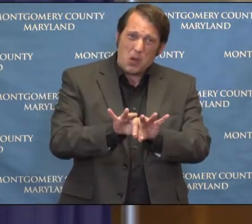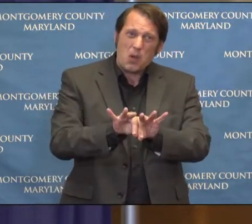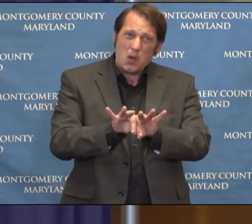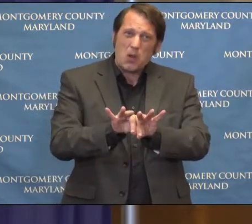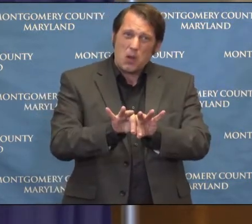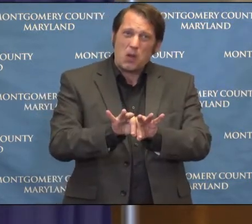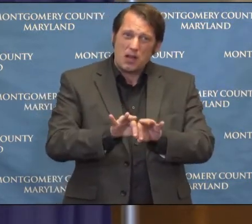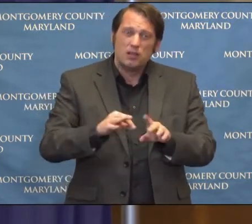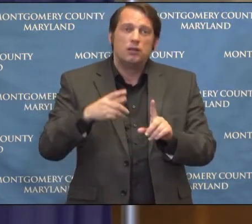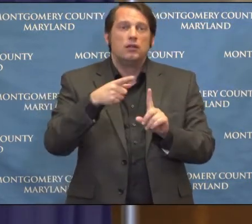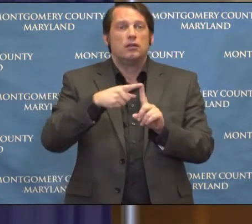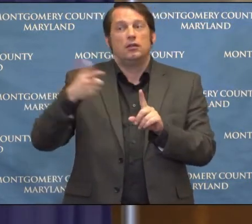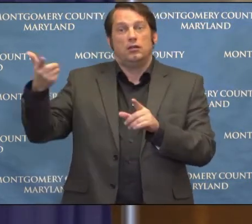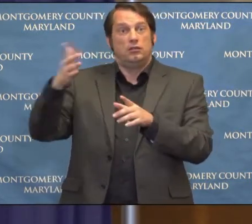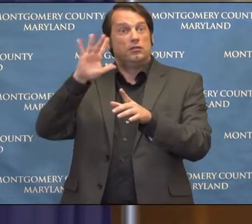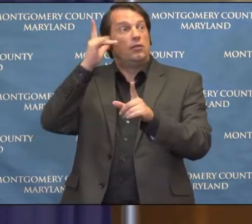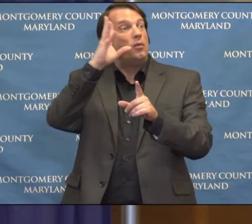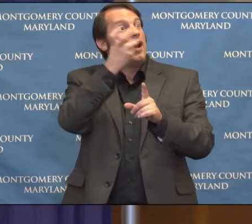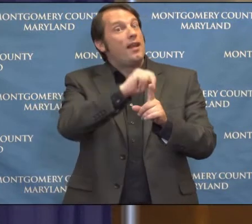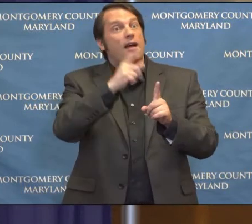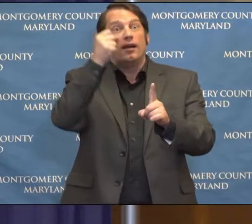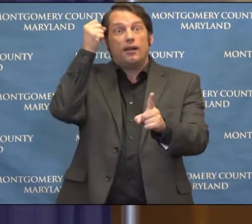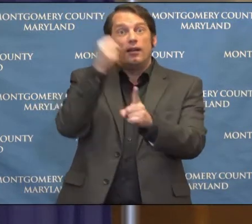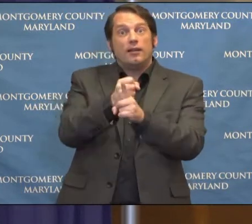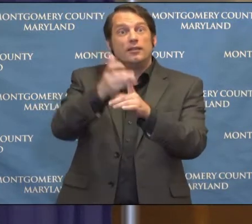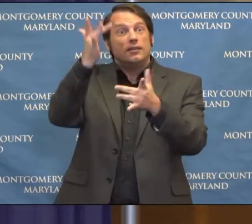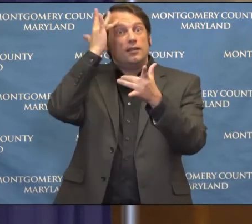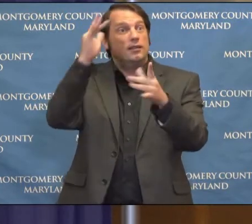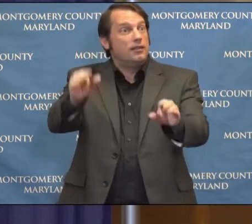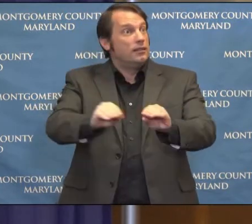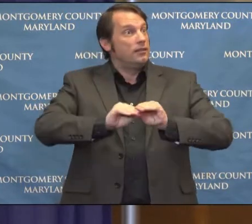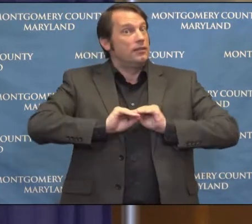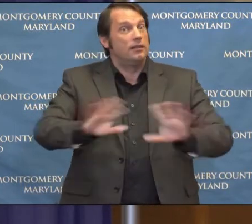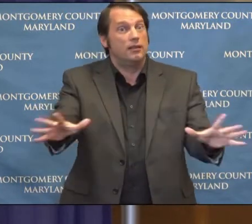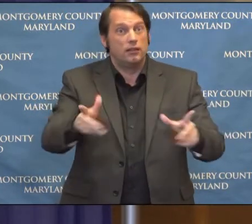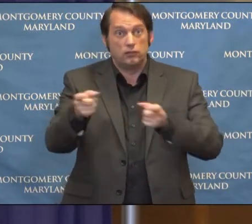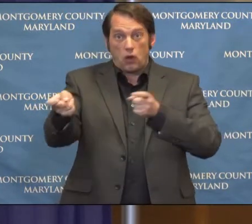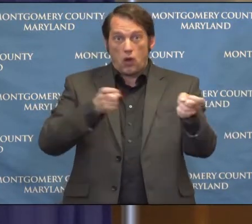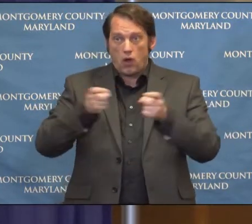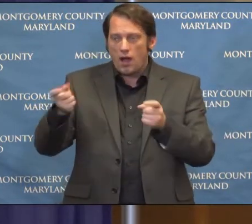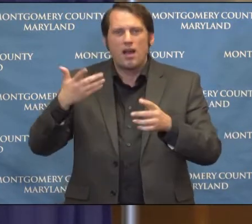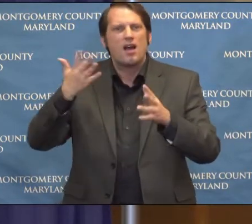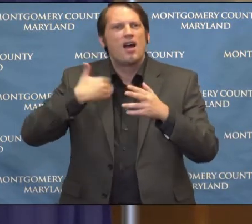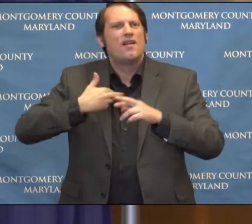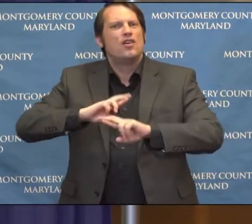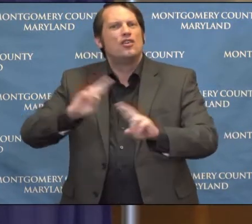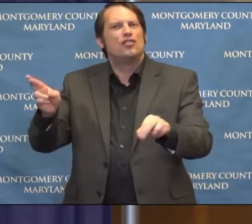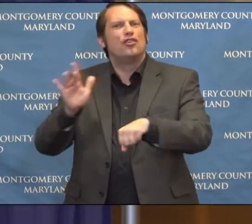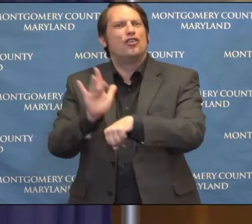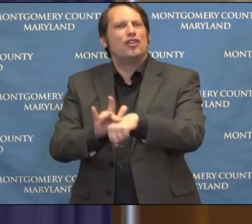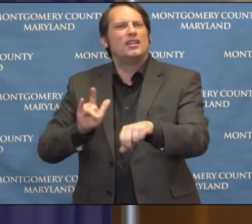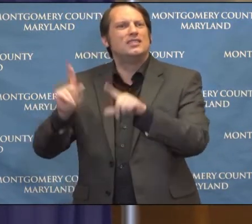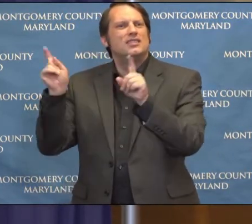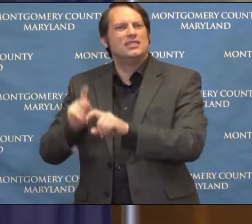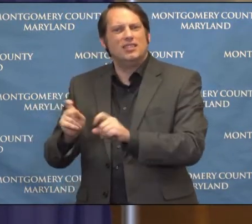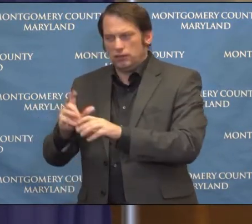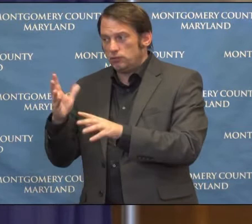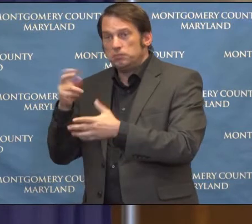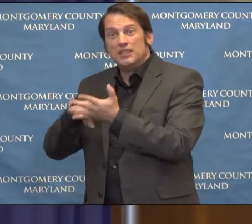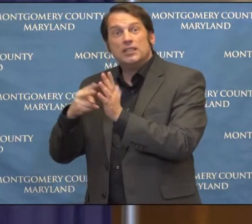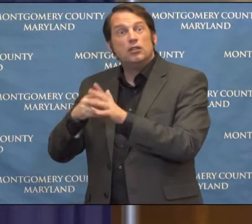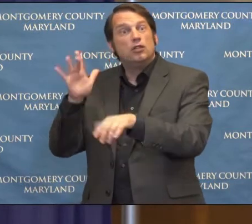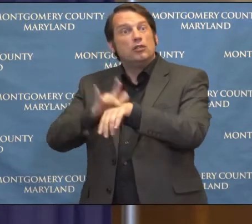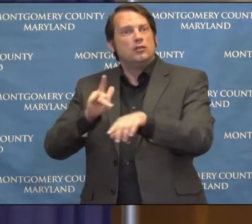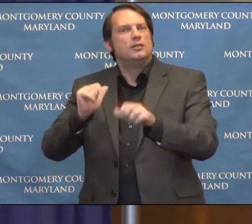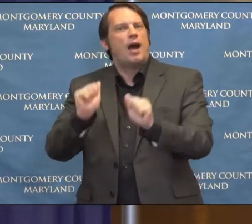management: early testing, early quarantine, and early treatment. We don't have treatment for COVID-19 at this point, but we do know that if